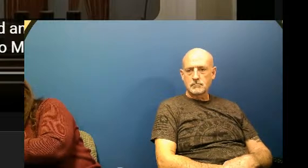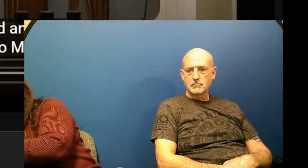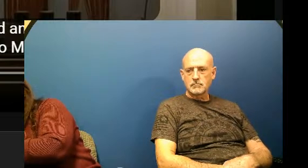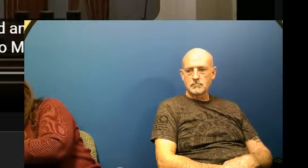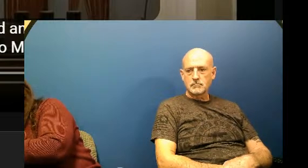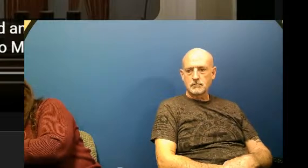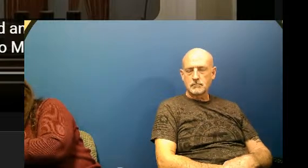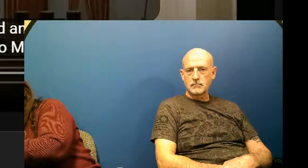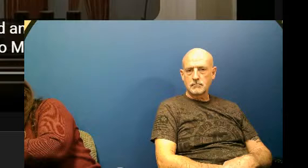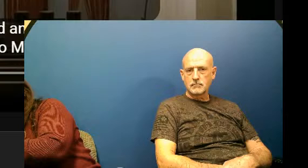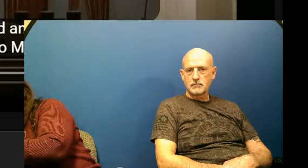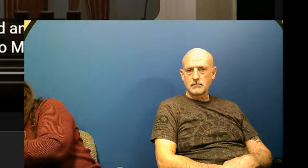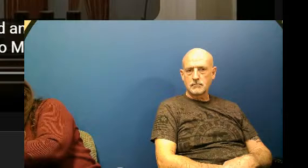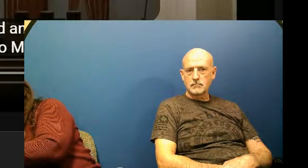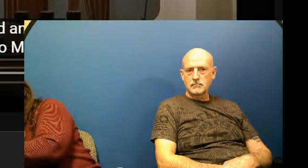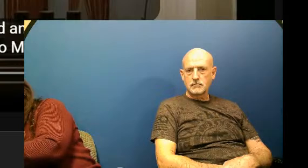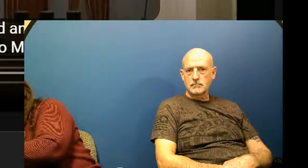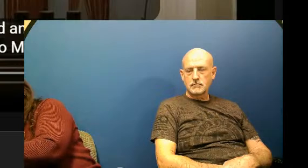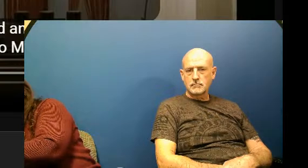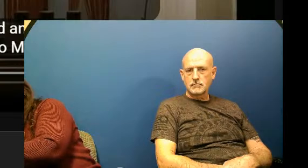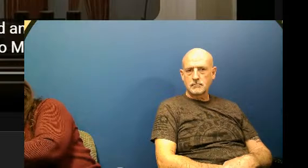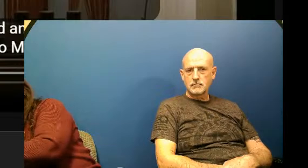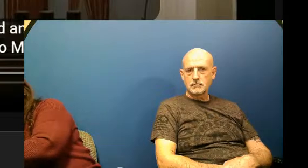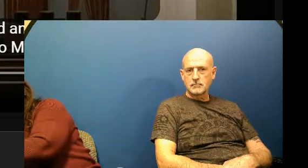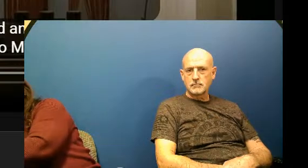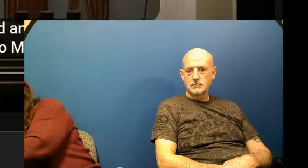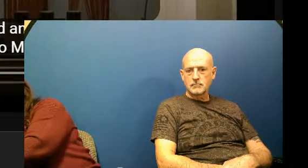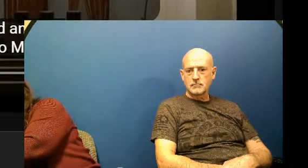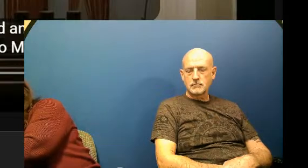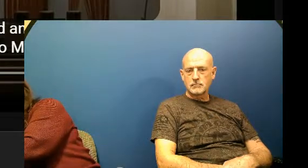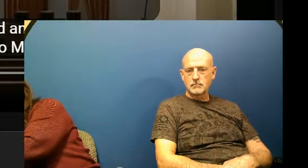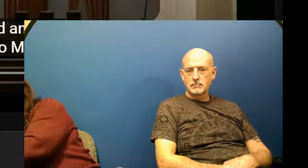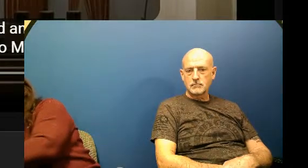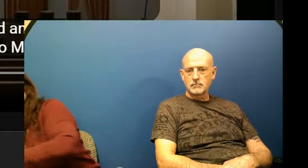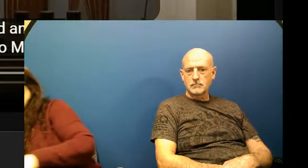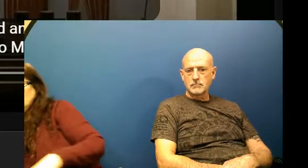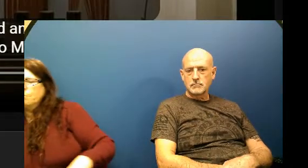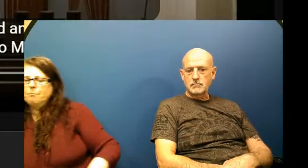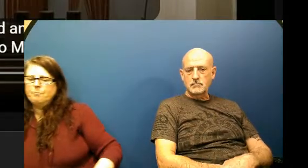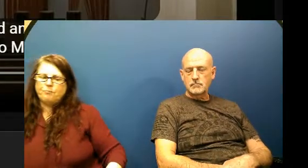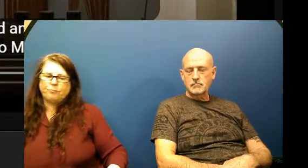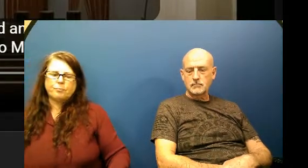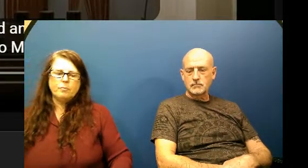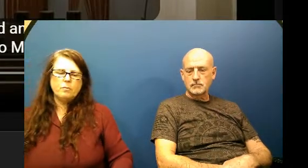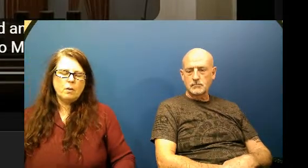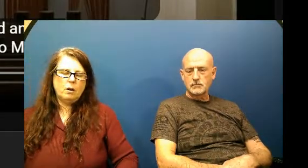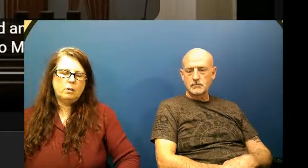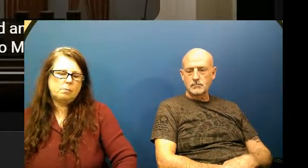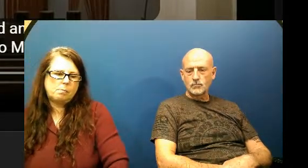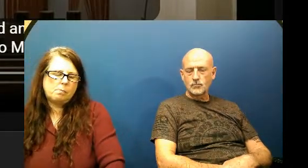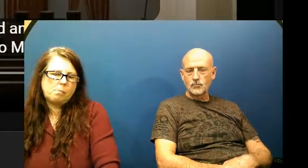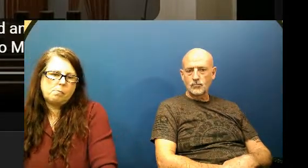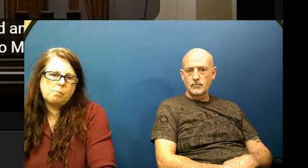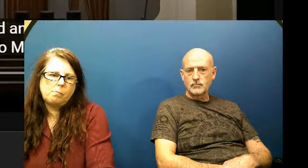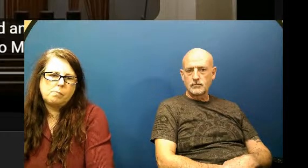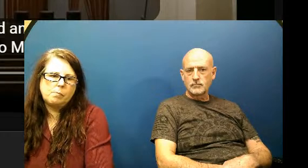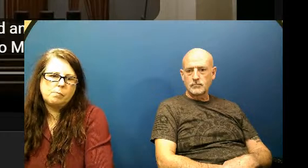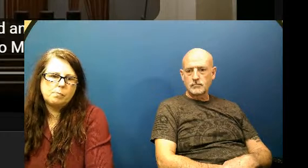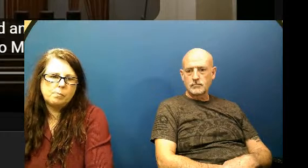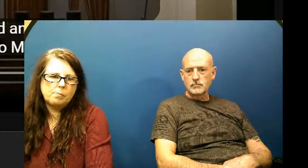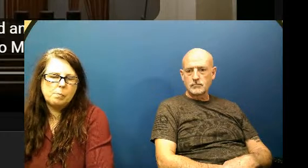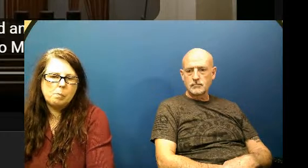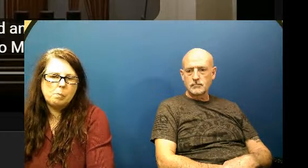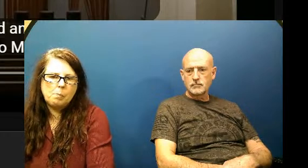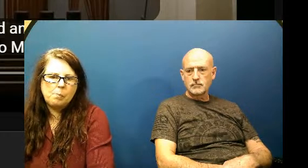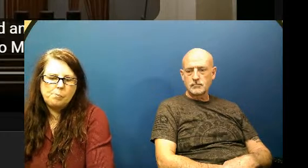threat of foreign adversary control with laser-like focus. It requires only divestiture of TikTok to prevent Chinese government